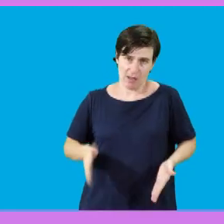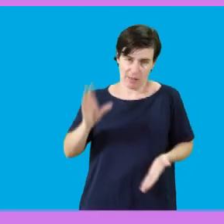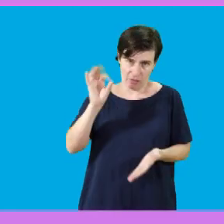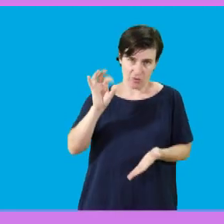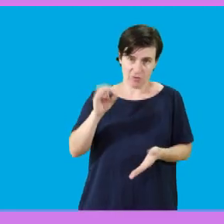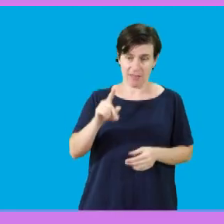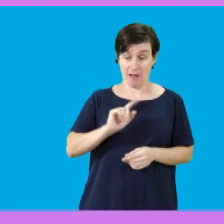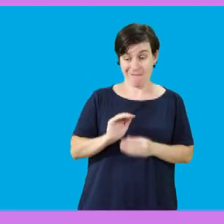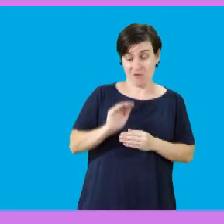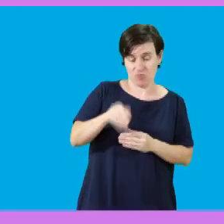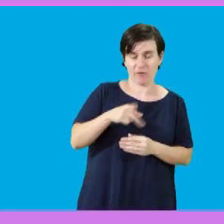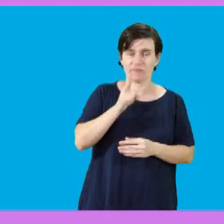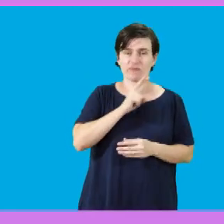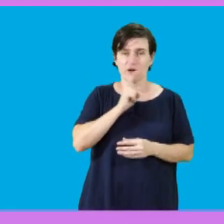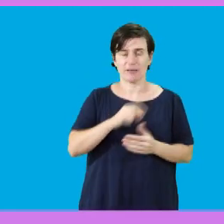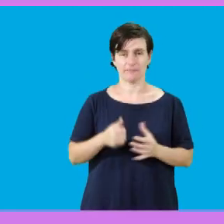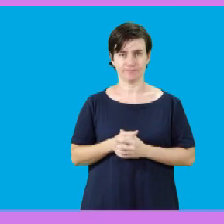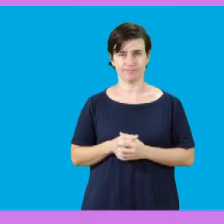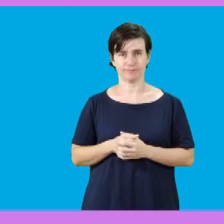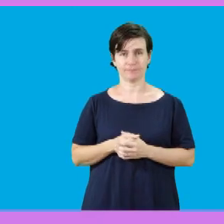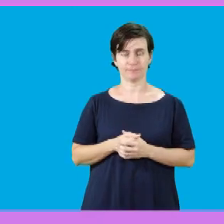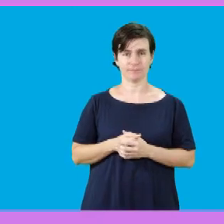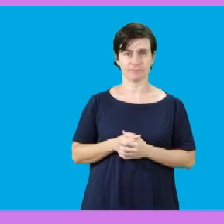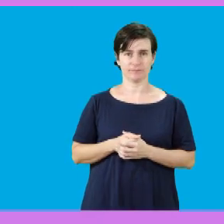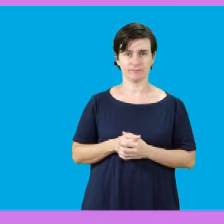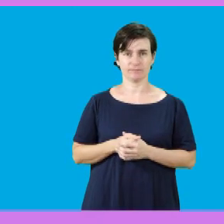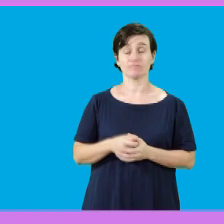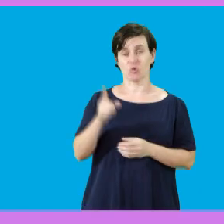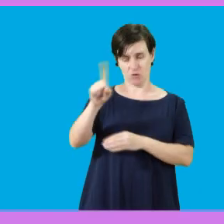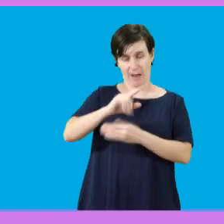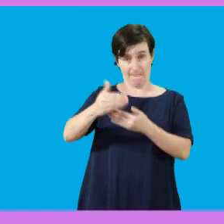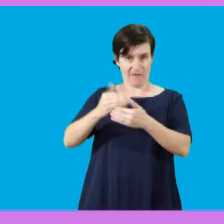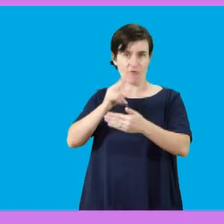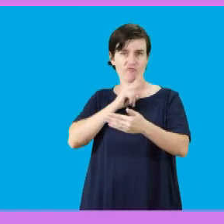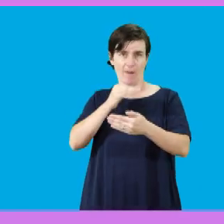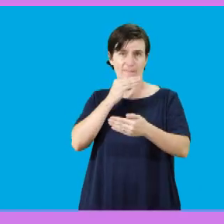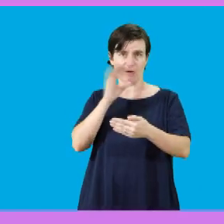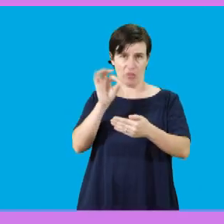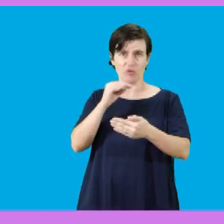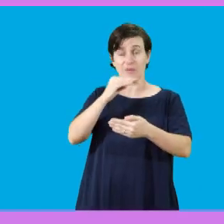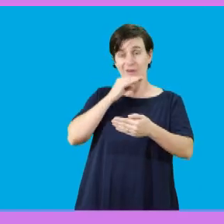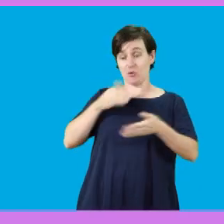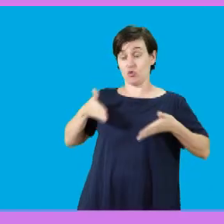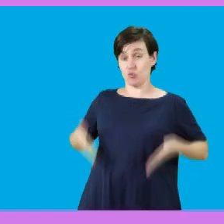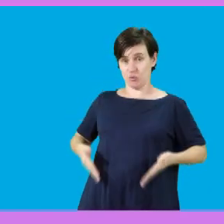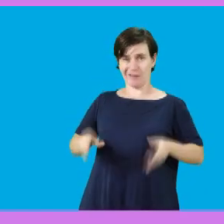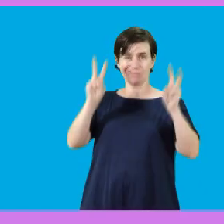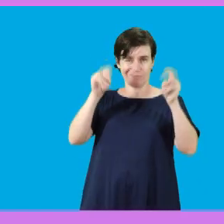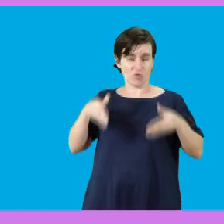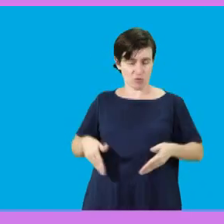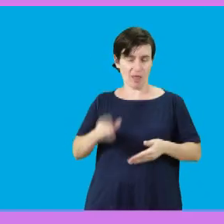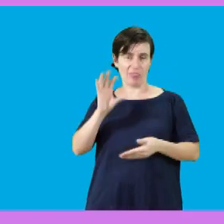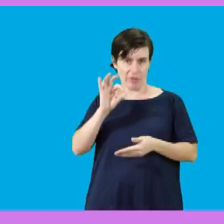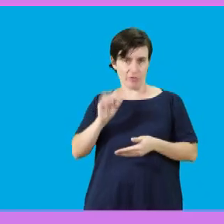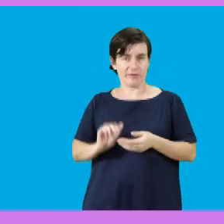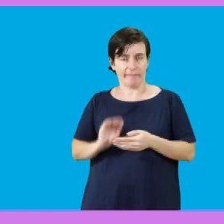today, which is a Thursday, because the next day is a Friday. So the day before Thursday the day before Friday is a Thursday. So